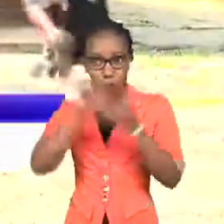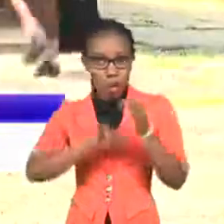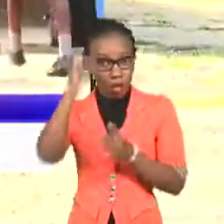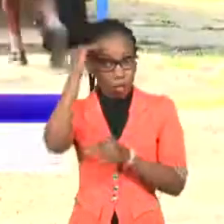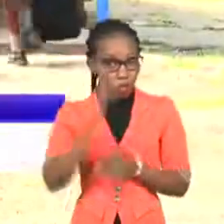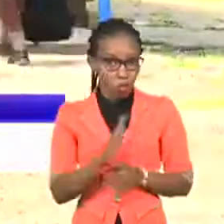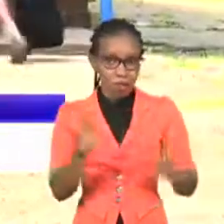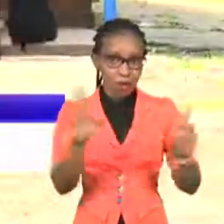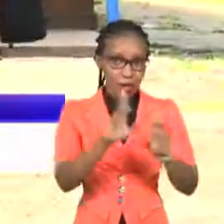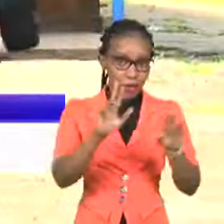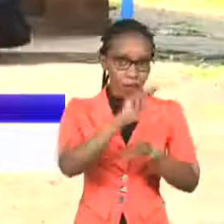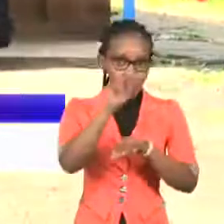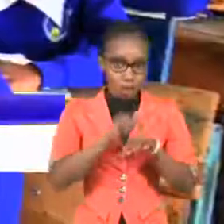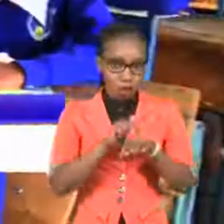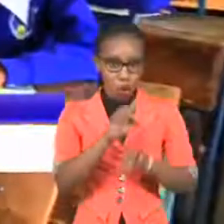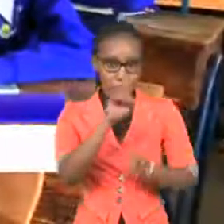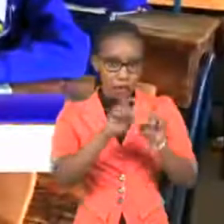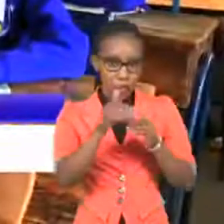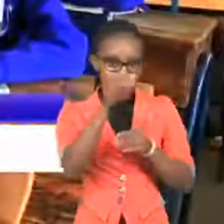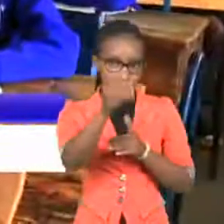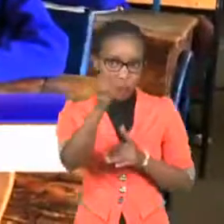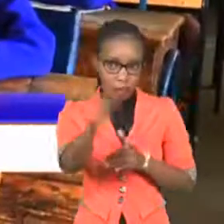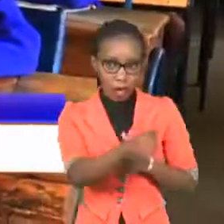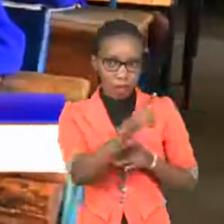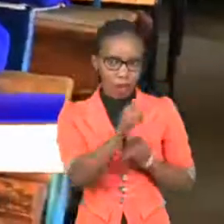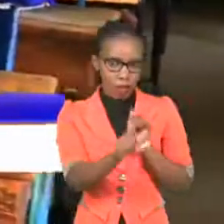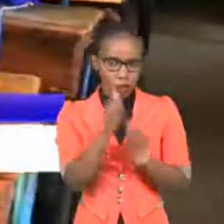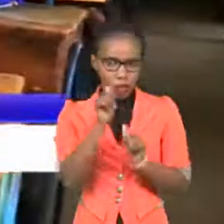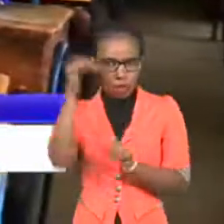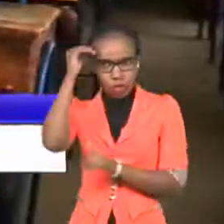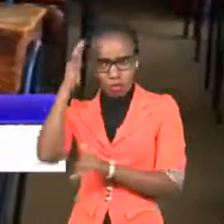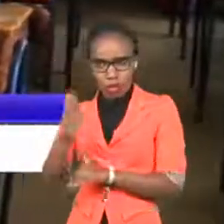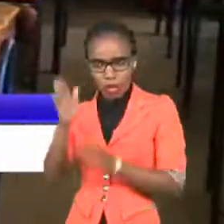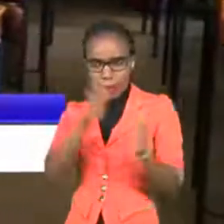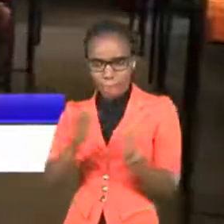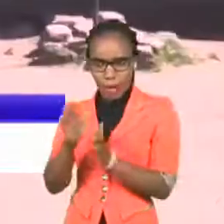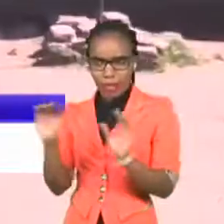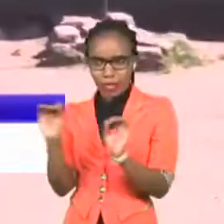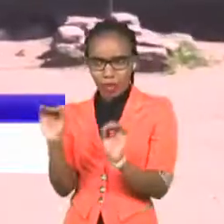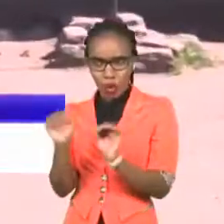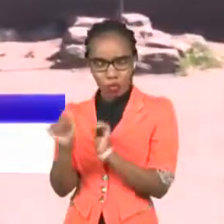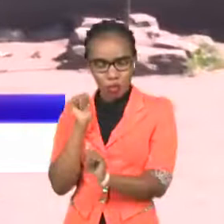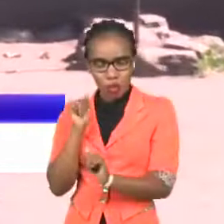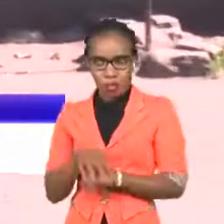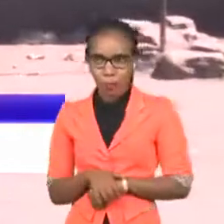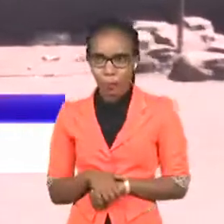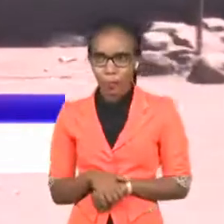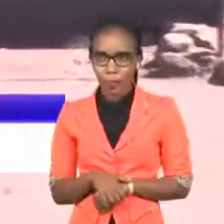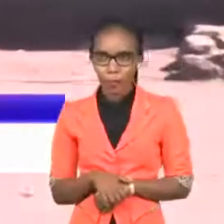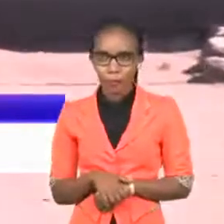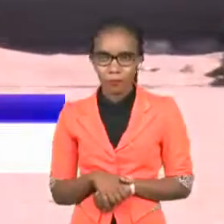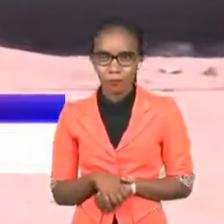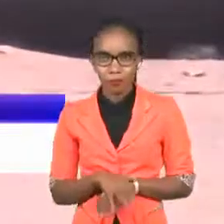to do the national exams later next month, dismissing earlier claims that students were unprepared. With the